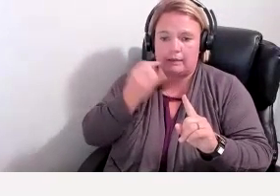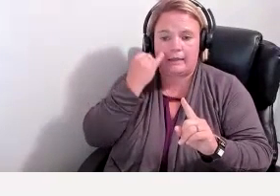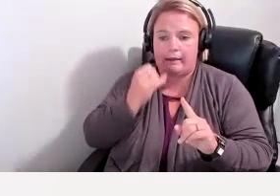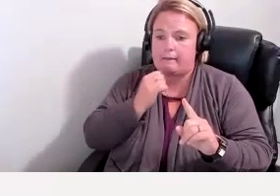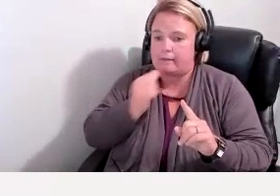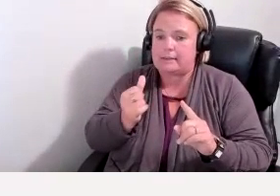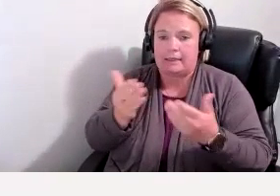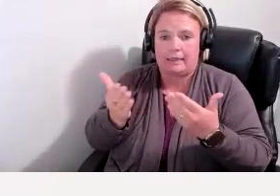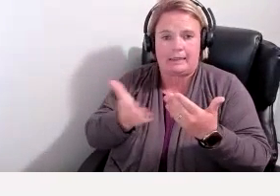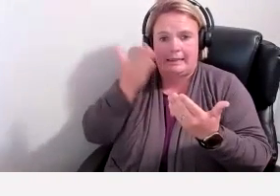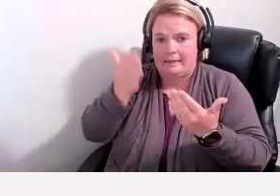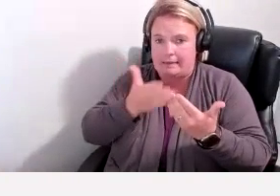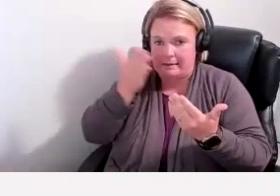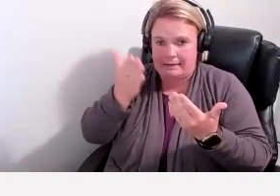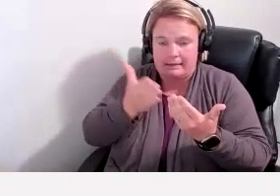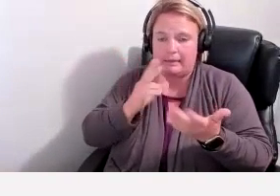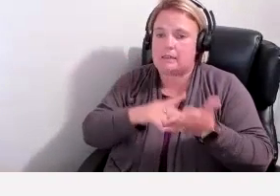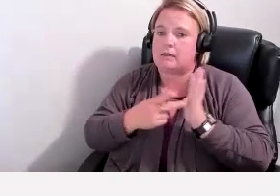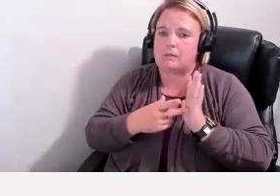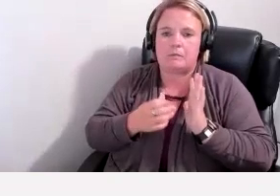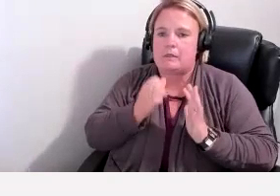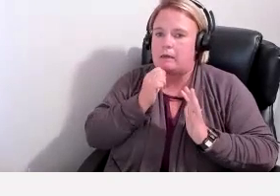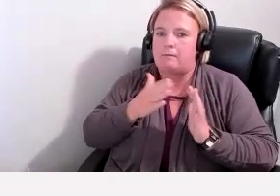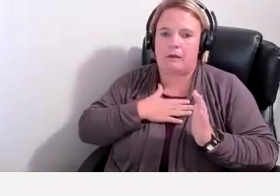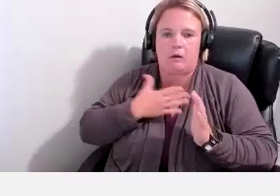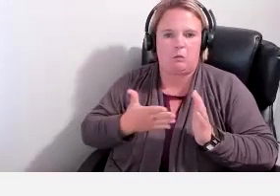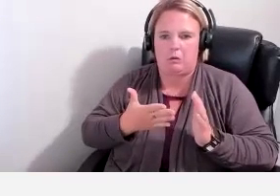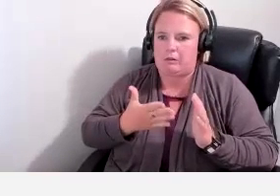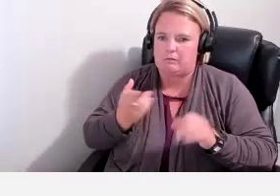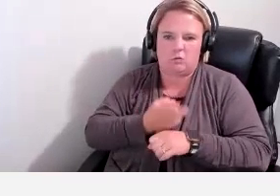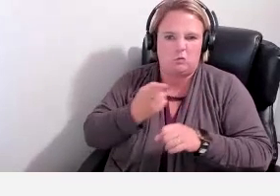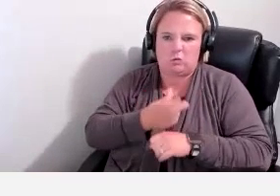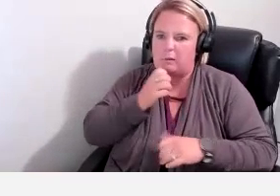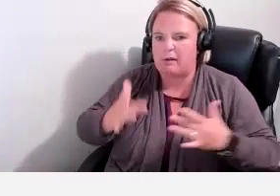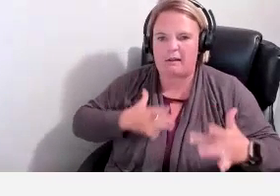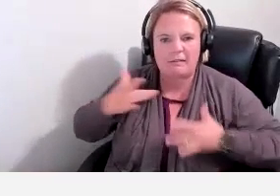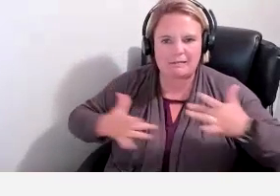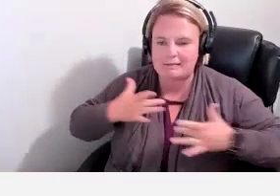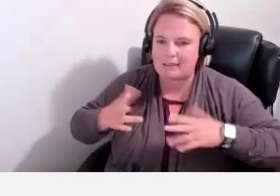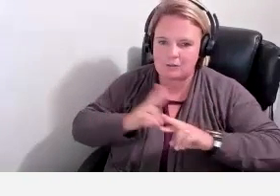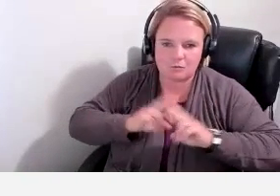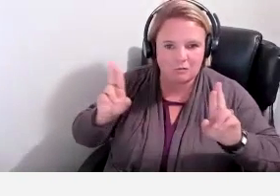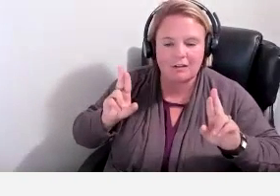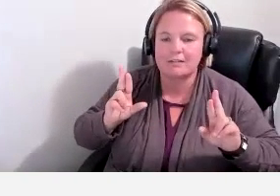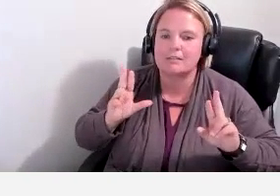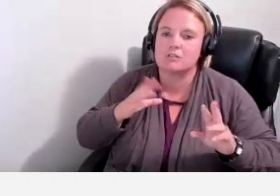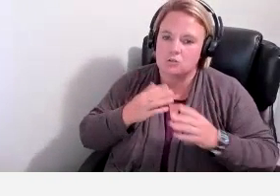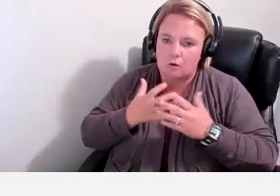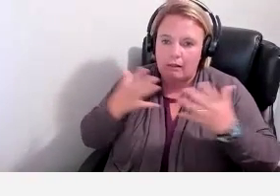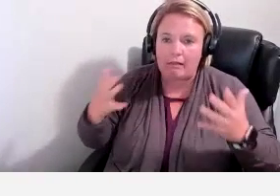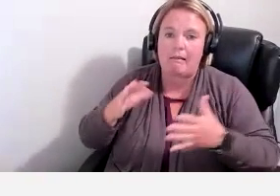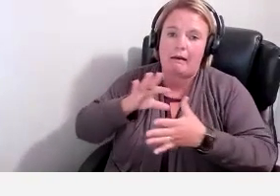easy button, I'm not as excited about going that route. And so a lot of content